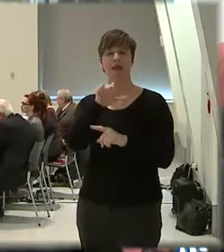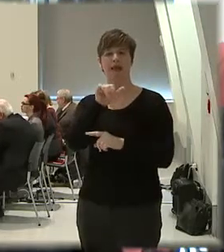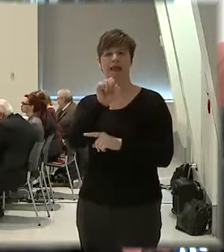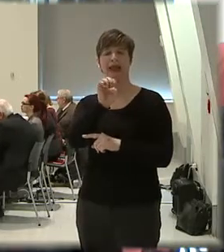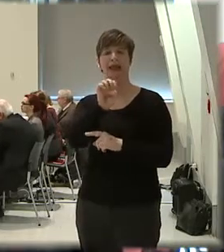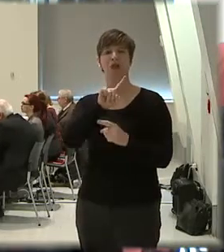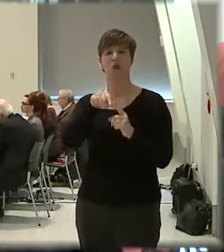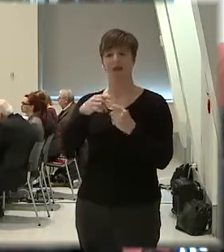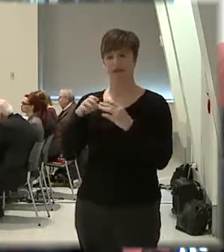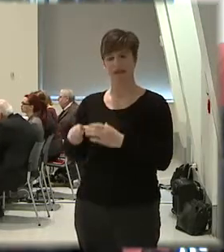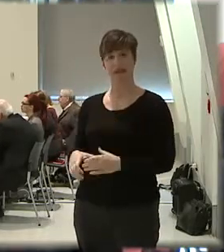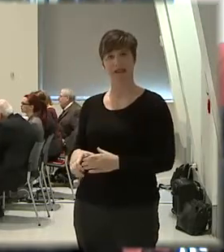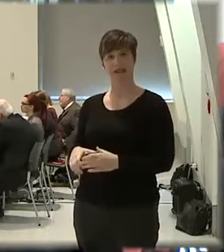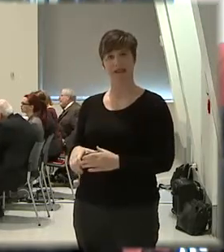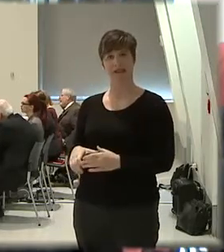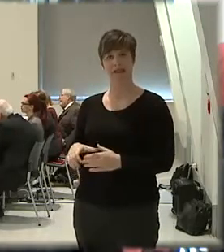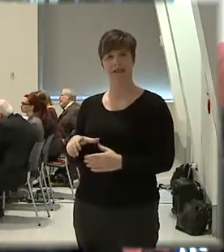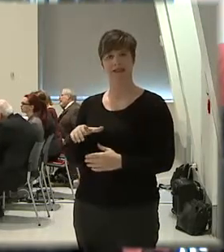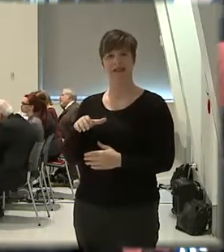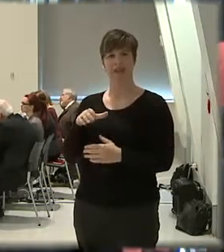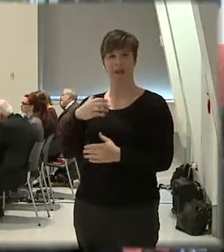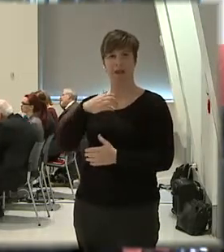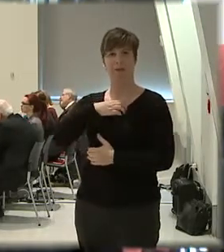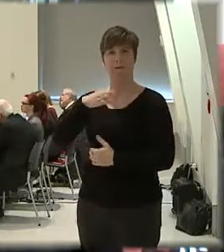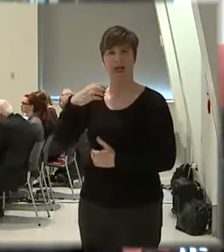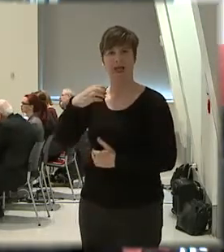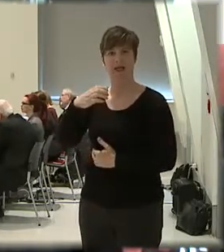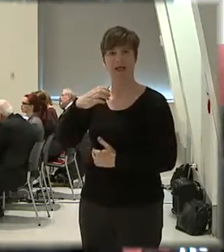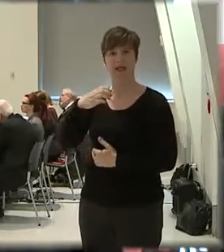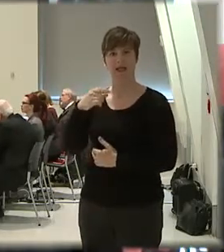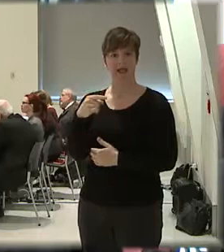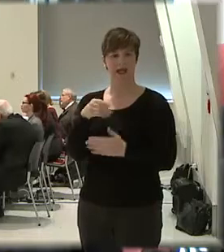a citizen files a complaint on